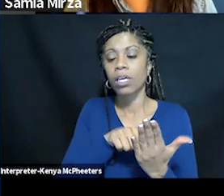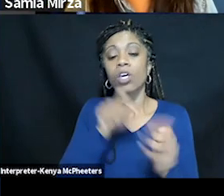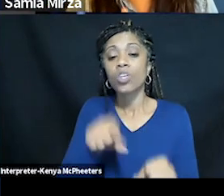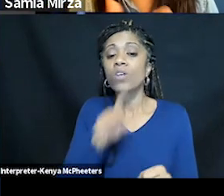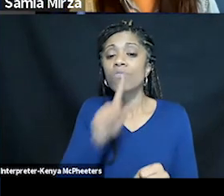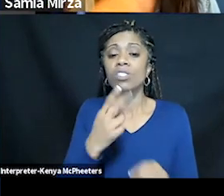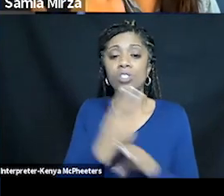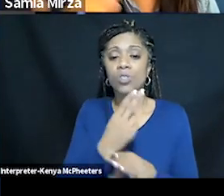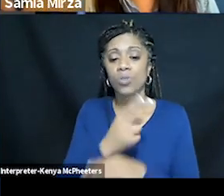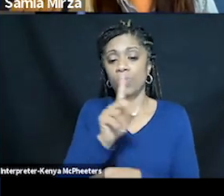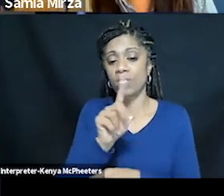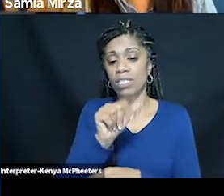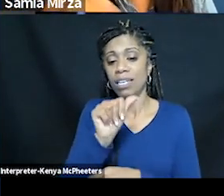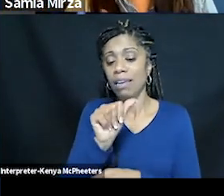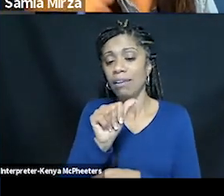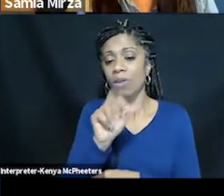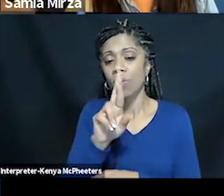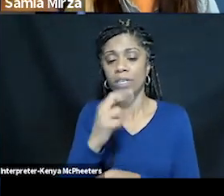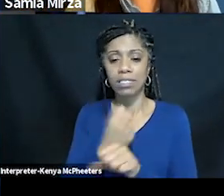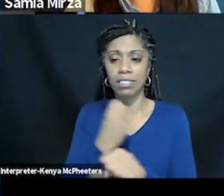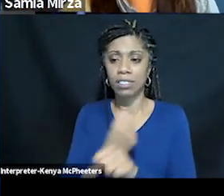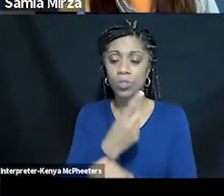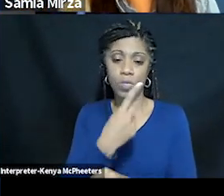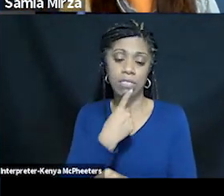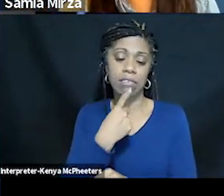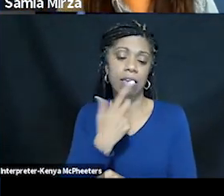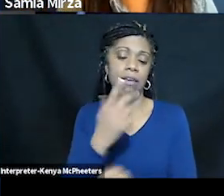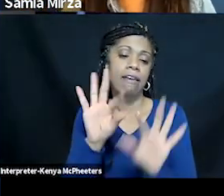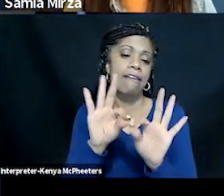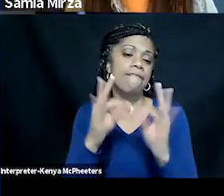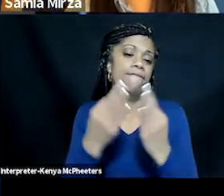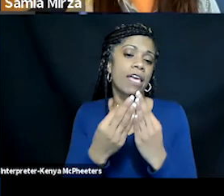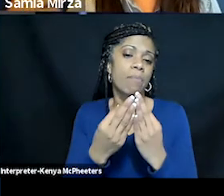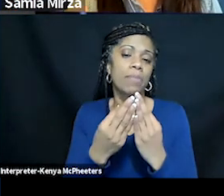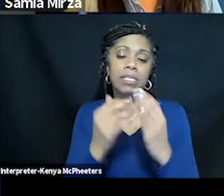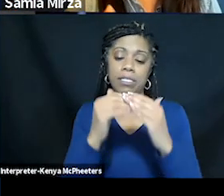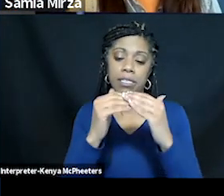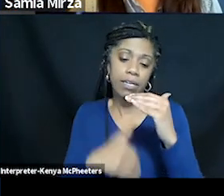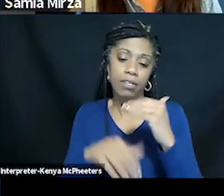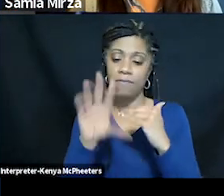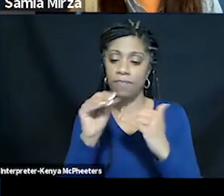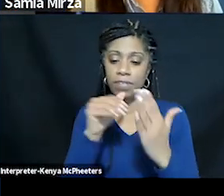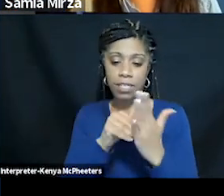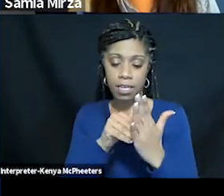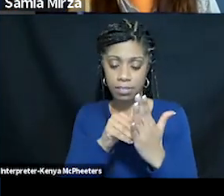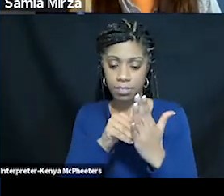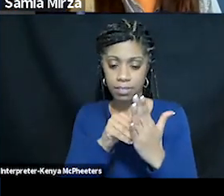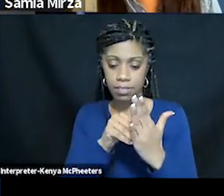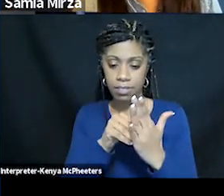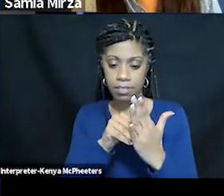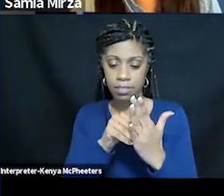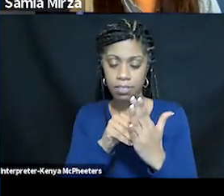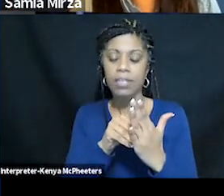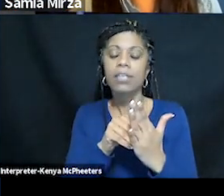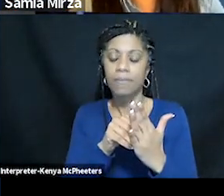statistic, right? So families under the income level of $50,000 per household versus low income. It